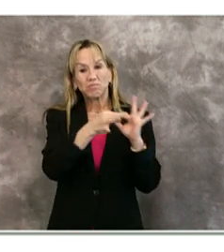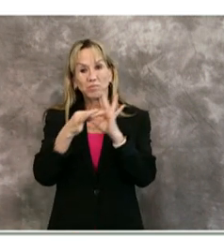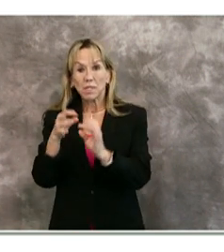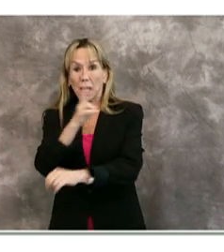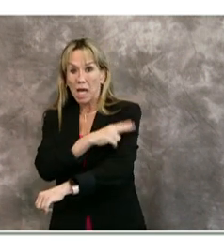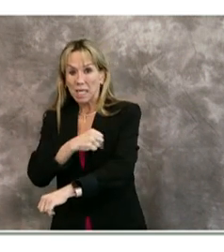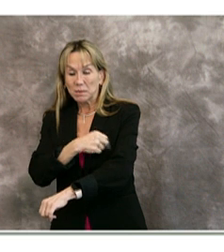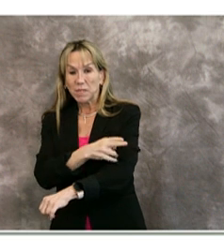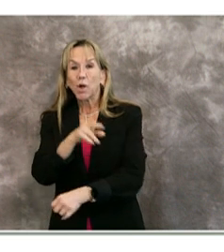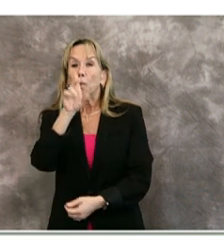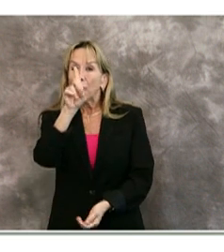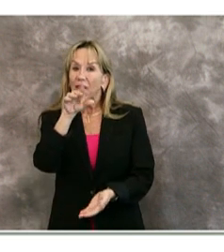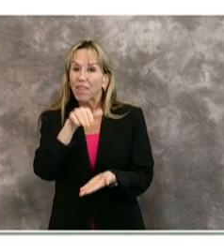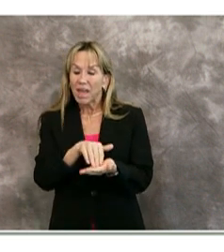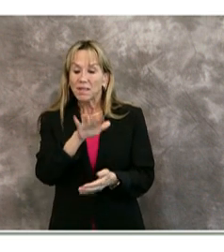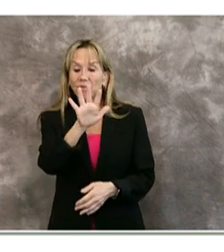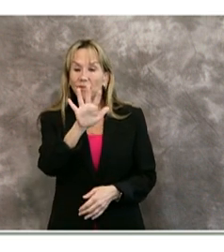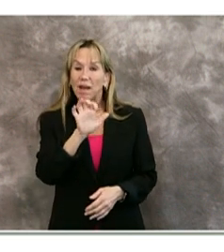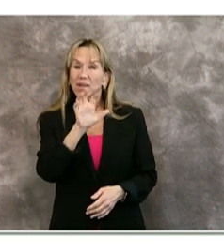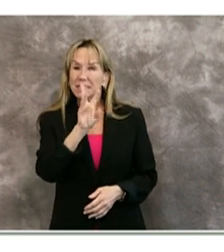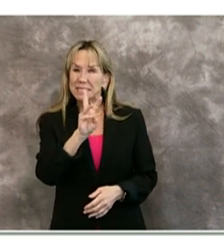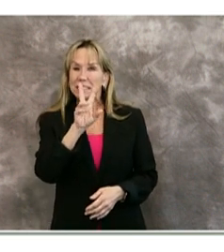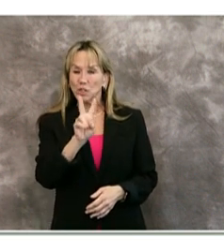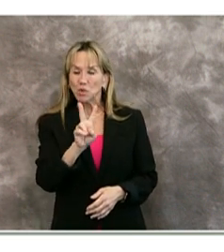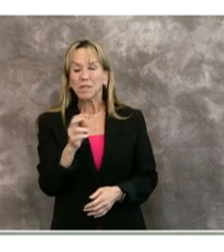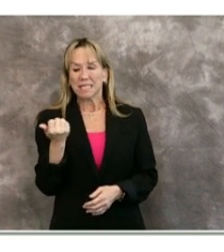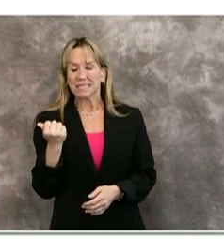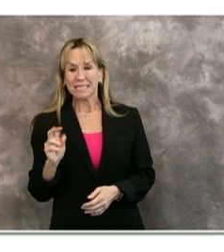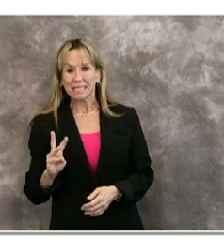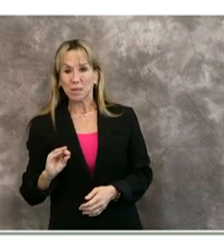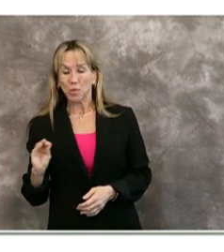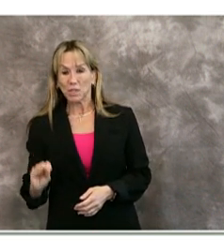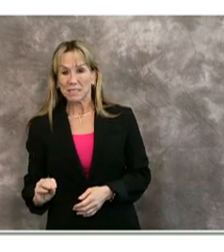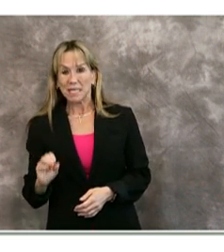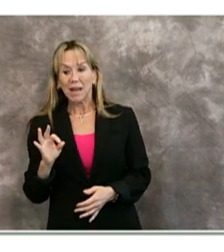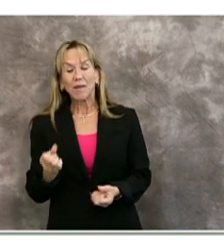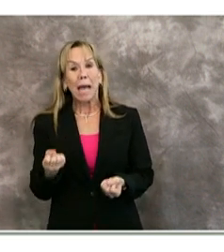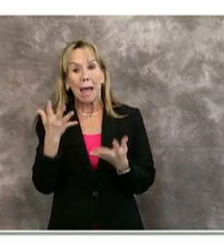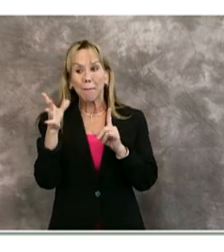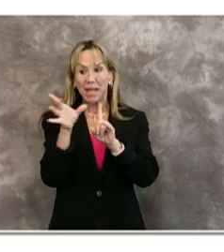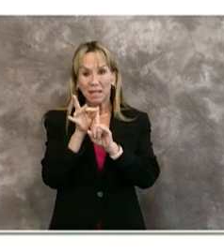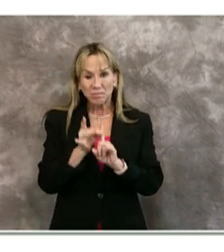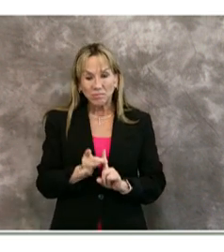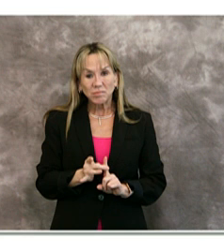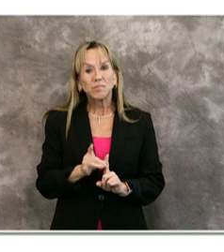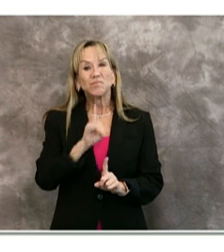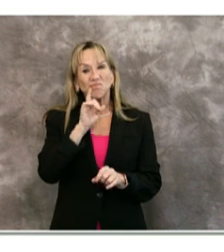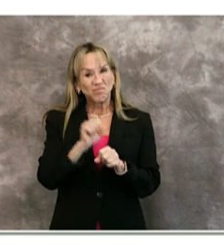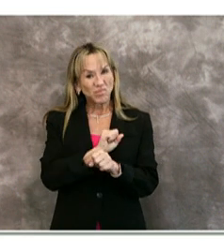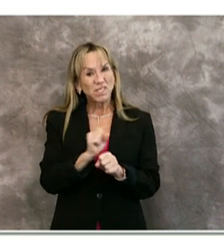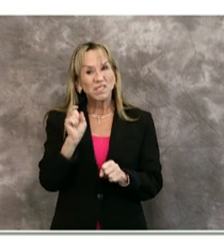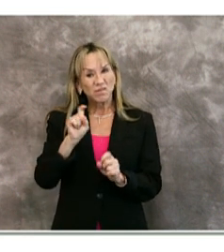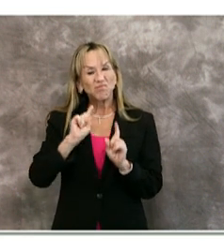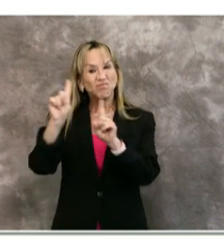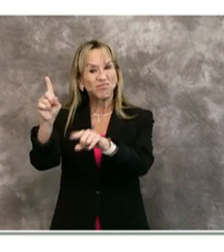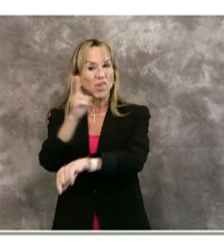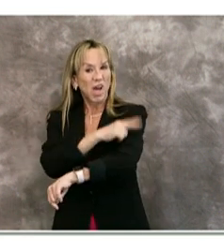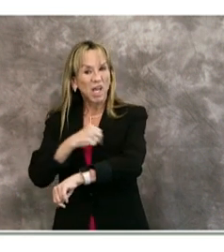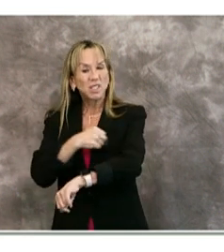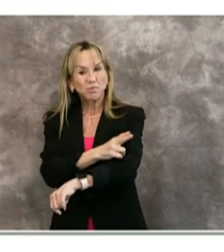hospitalizations, 1,562, or 16% of the total number of cases have been hospitalized. And